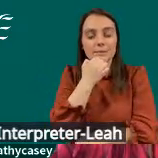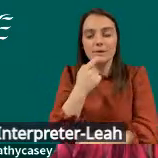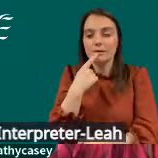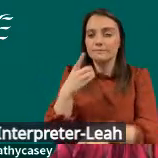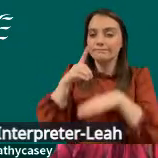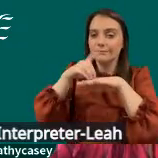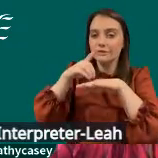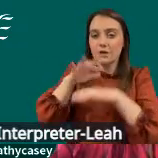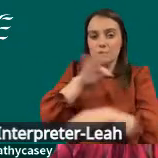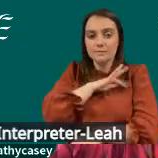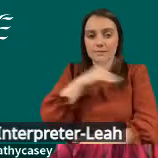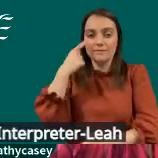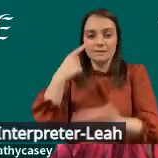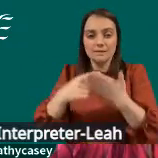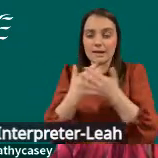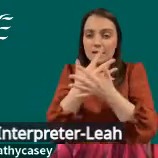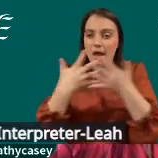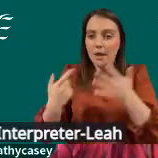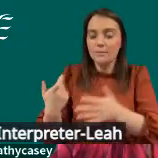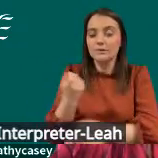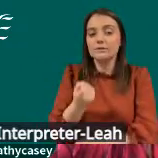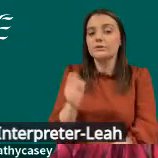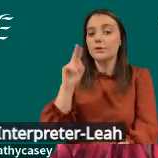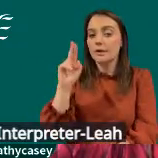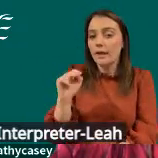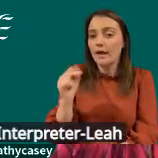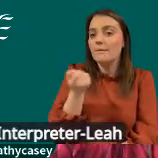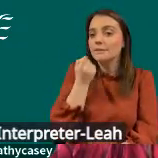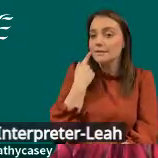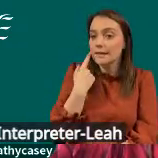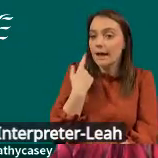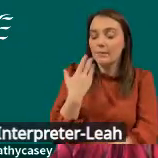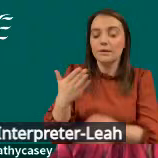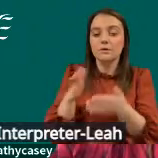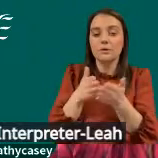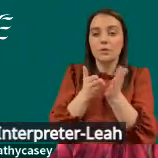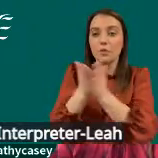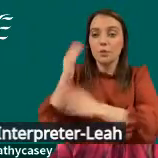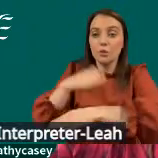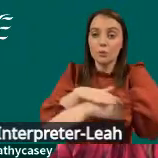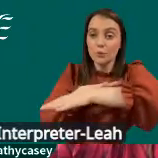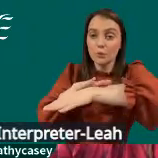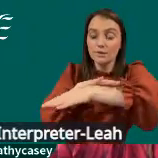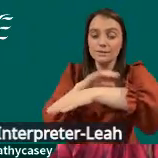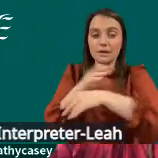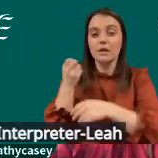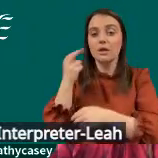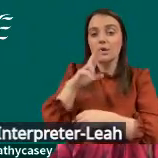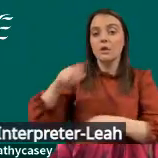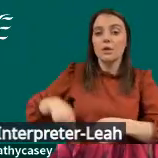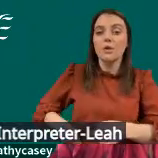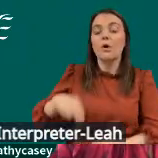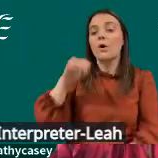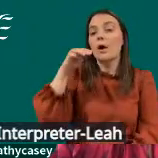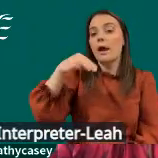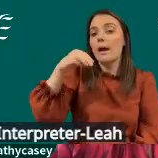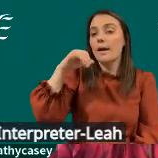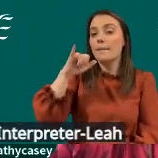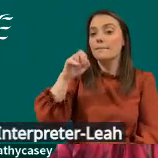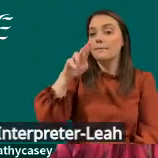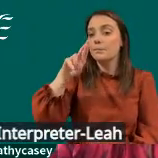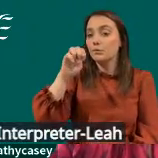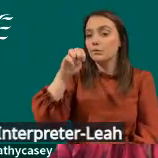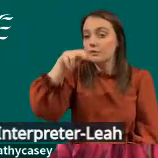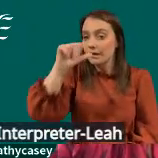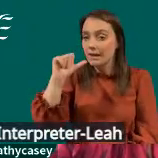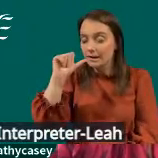much of it you need. It can be given in tablet form, through the skin, or with an intrauterine device called the Mirena. And the Mirena is the only one